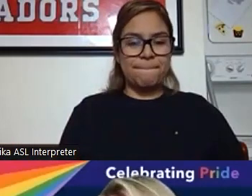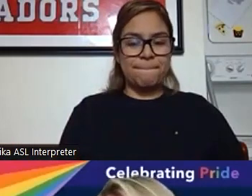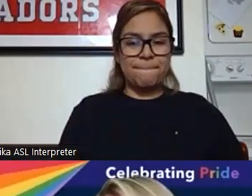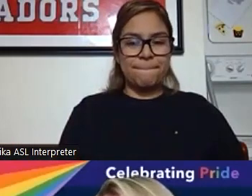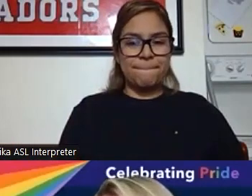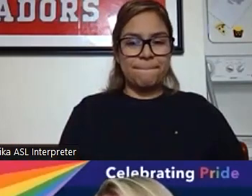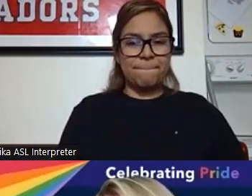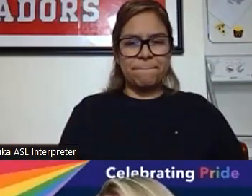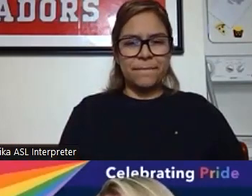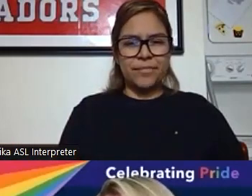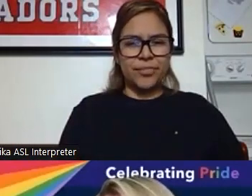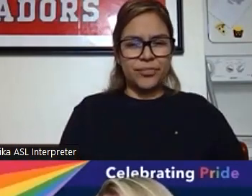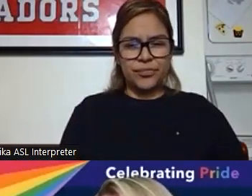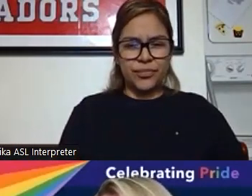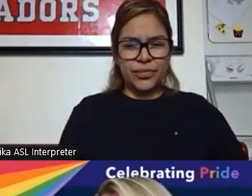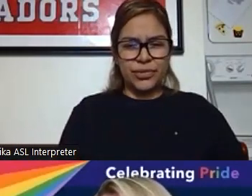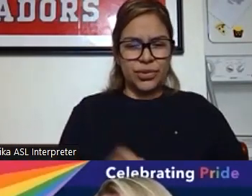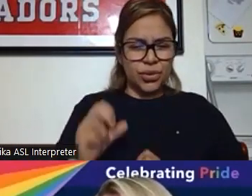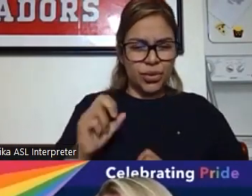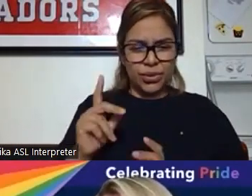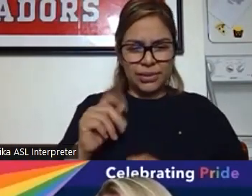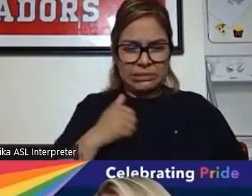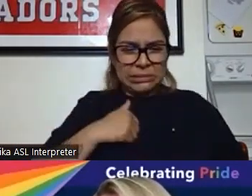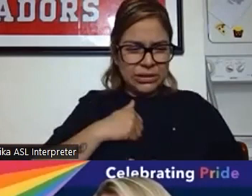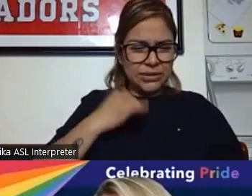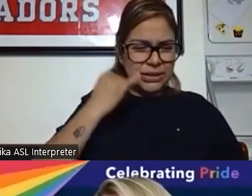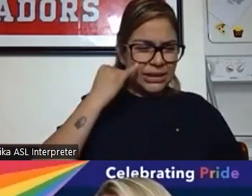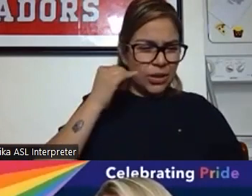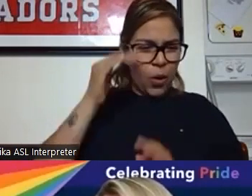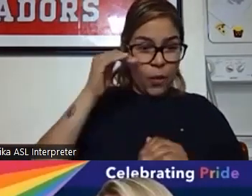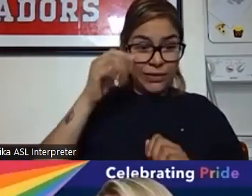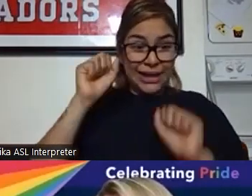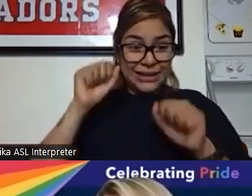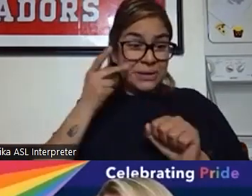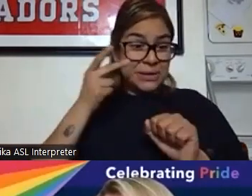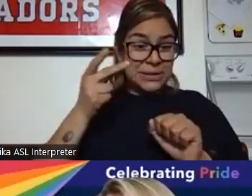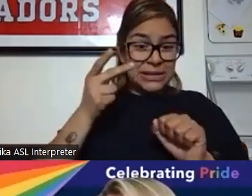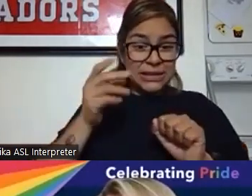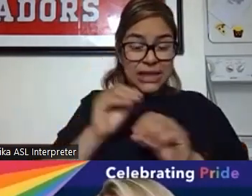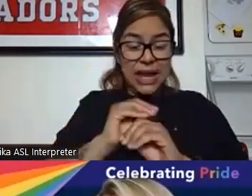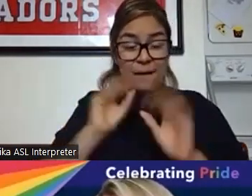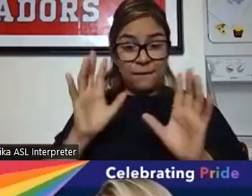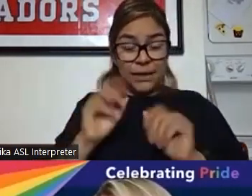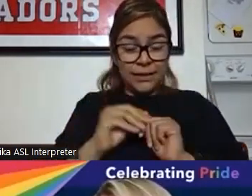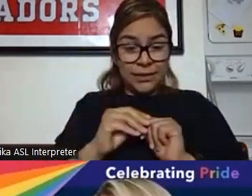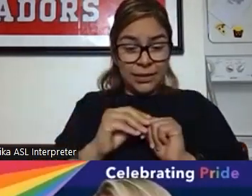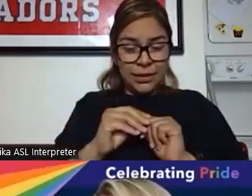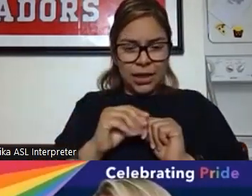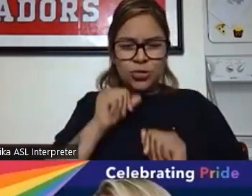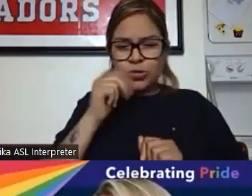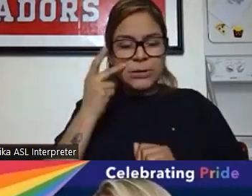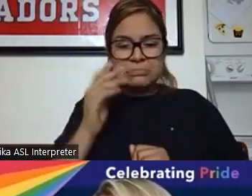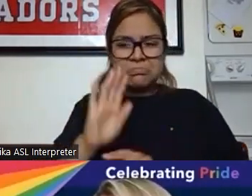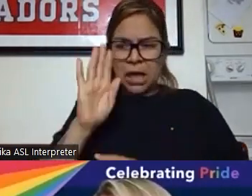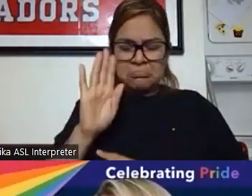Okay, I'm not in the full mode, so I hope I'm seeing everybody, but I'm not seeing any hands raised. So I